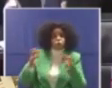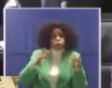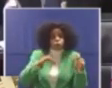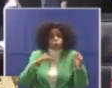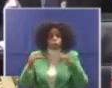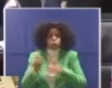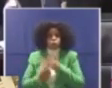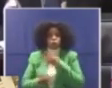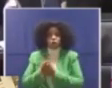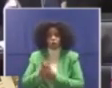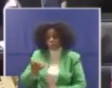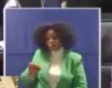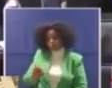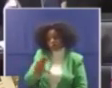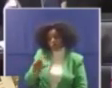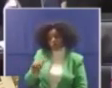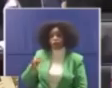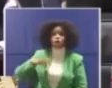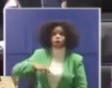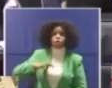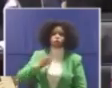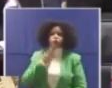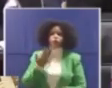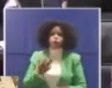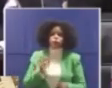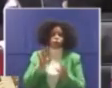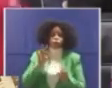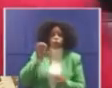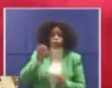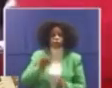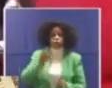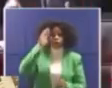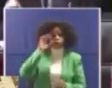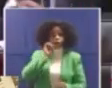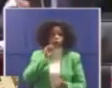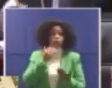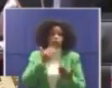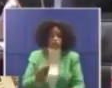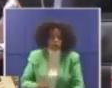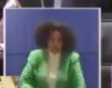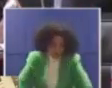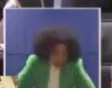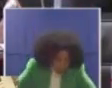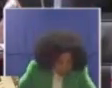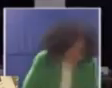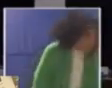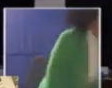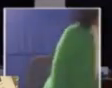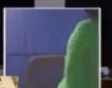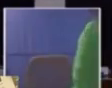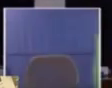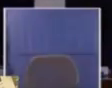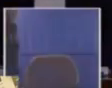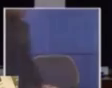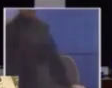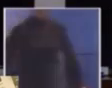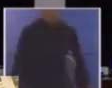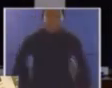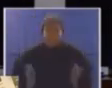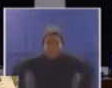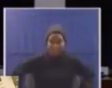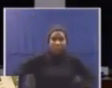African continent, particularly in South Sudan. Thank you. Thank you, Deputy President. The